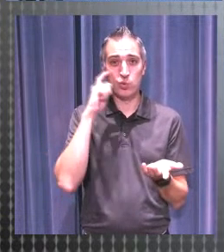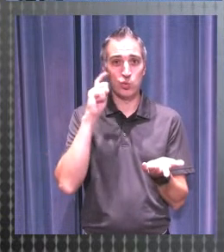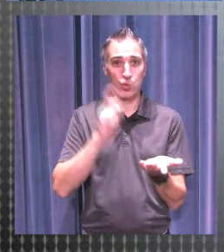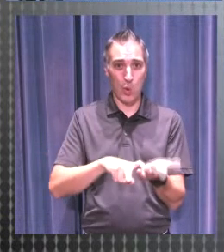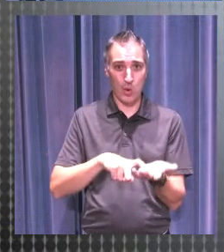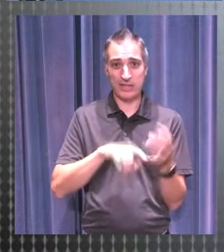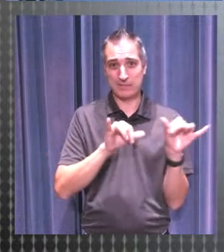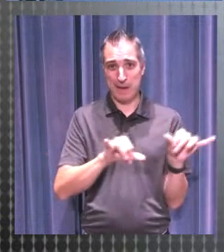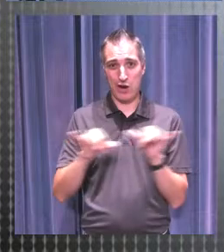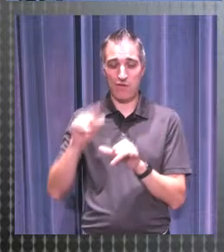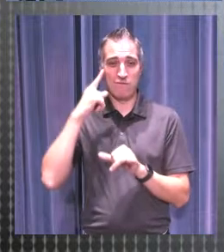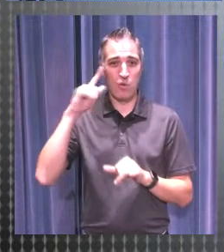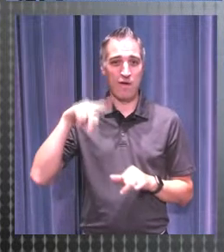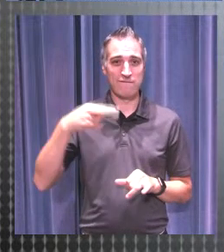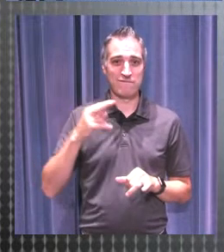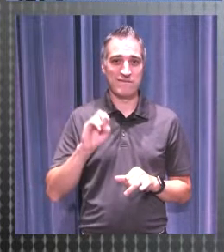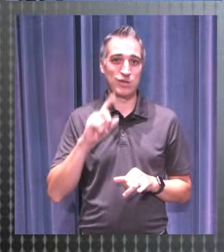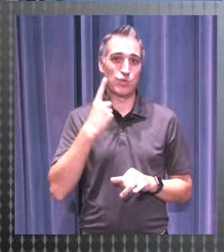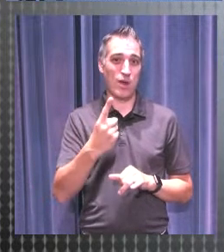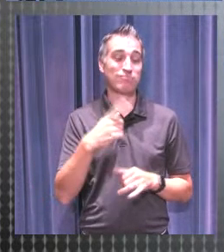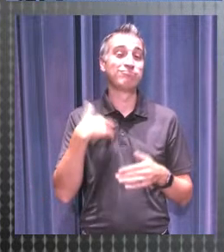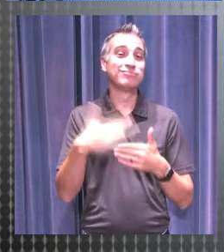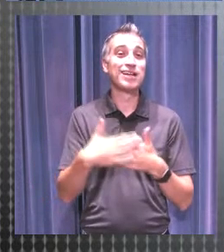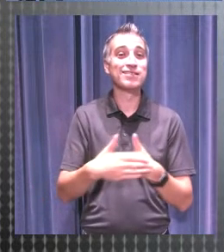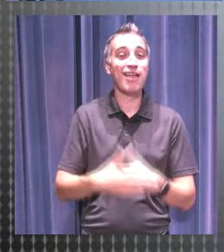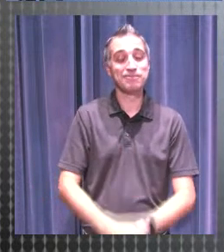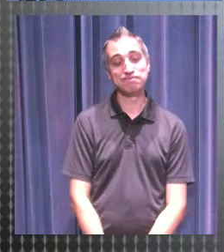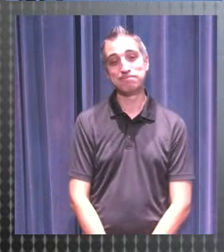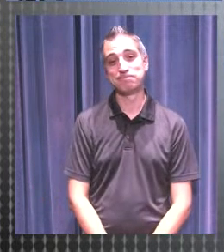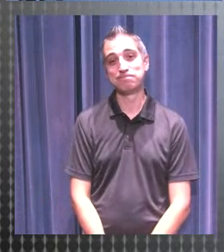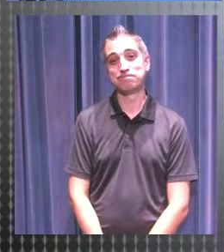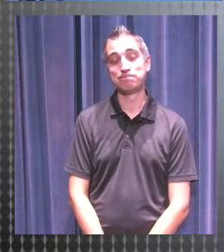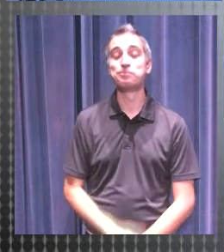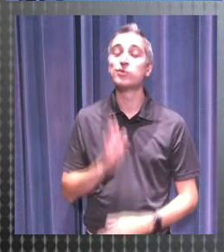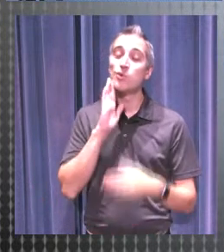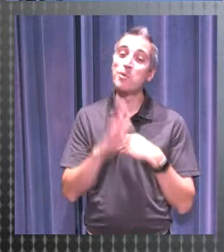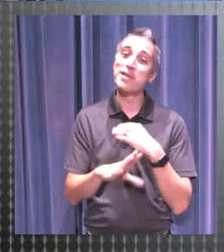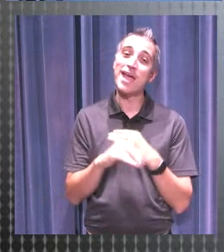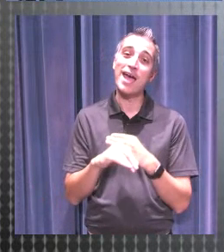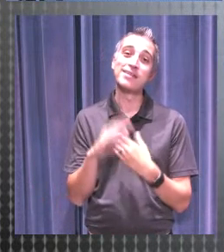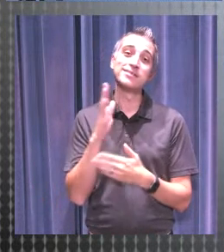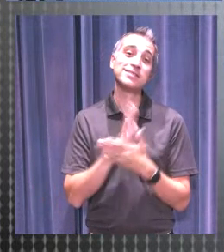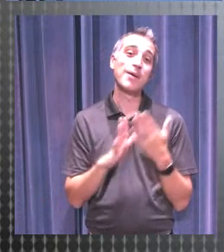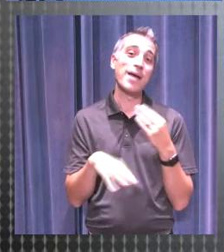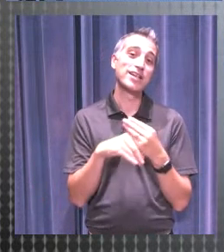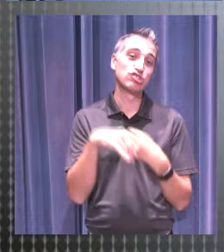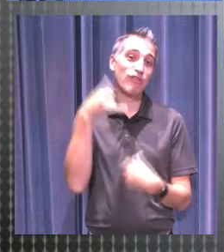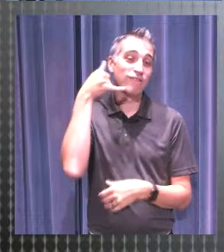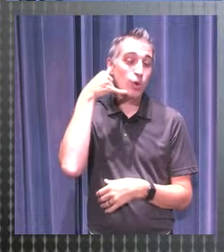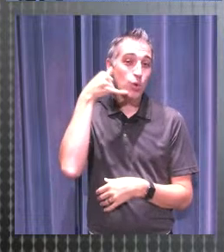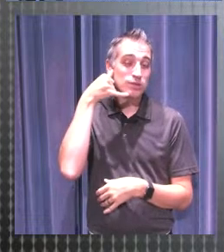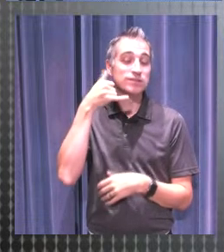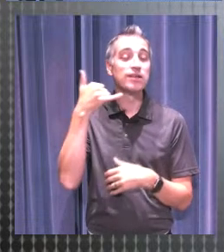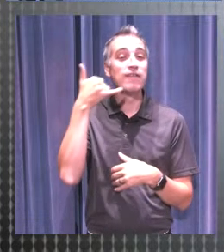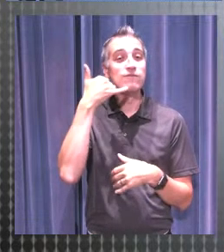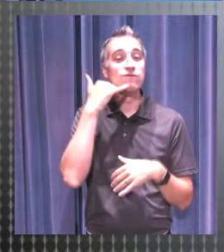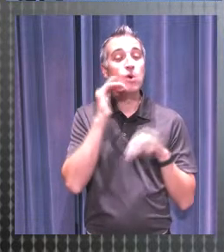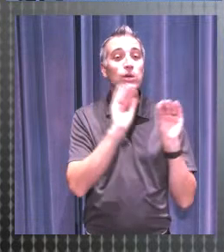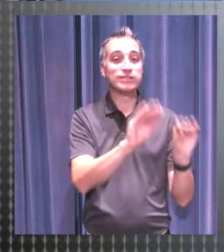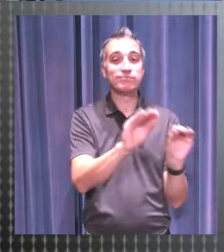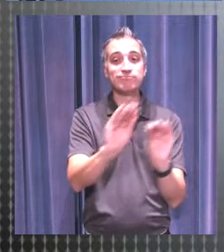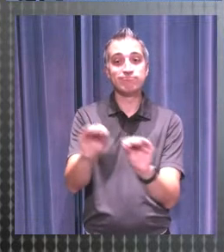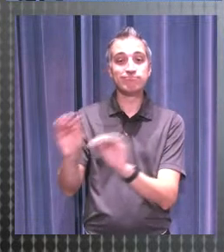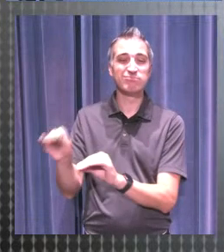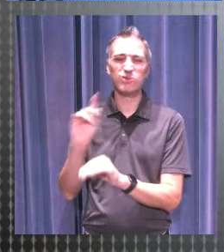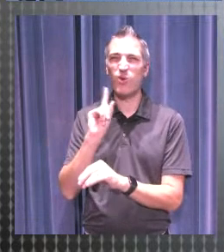one. Next slide. We're also going to be adding some additional phones during this time period. Phone installation, there's only